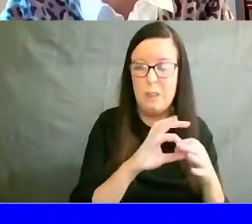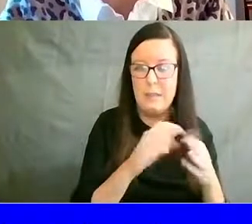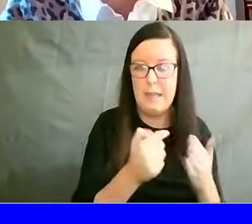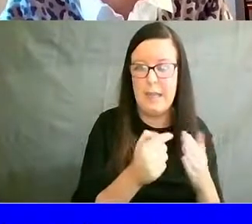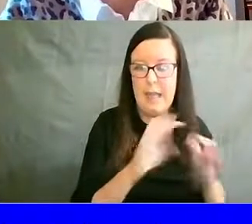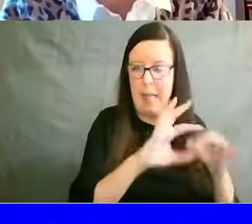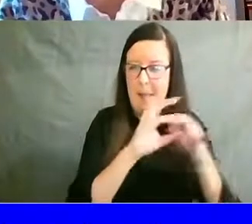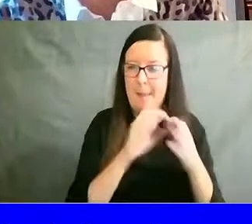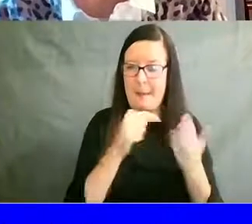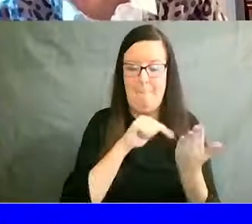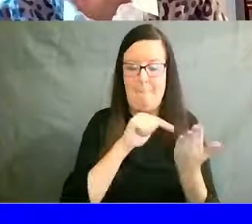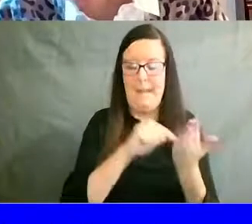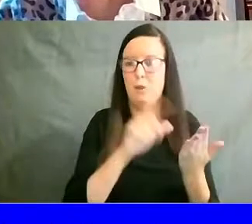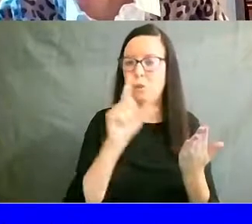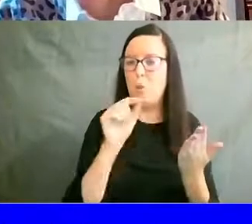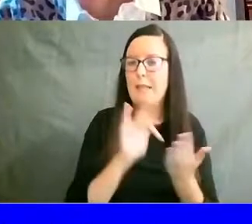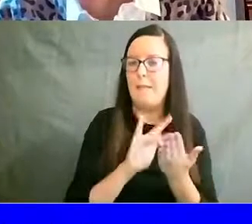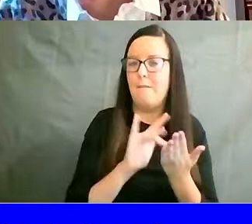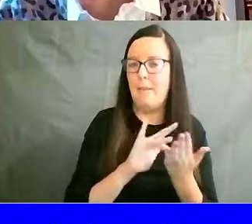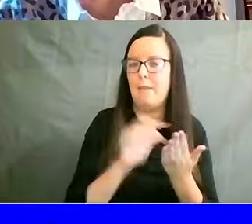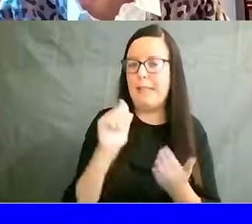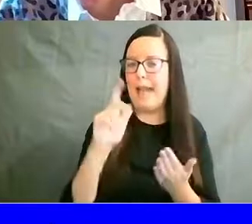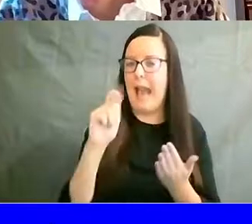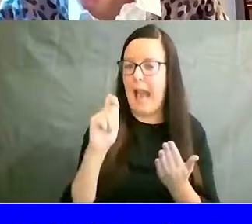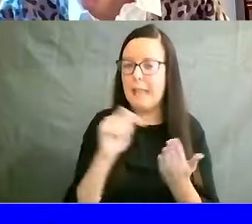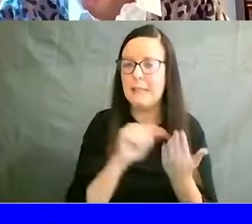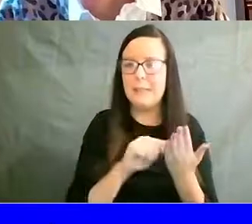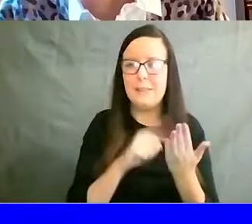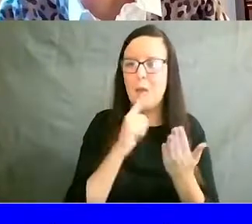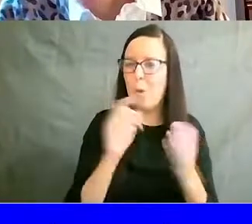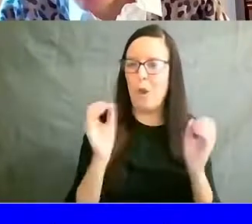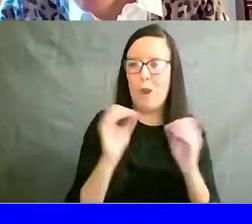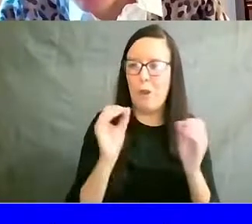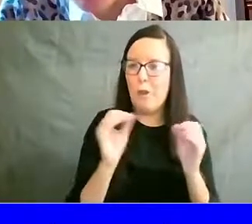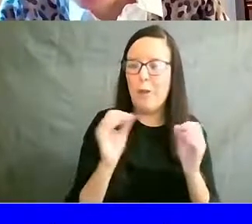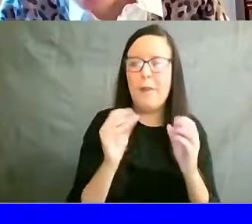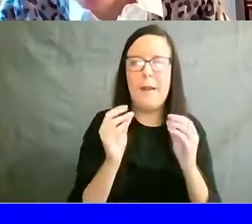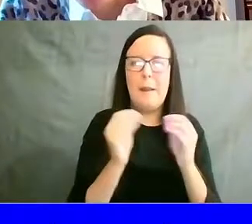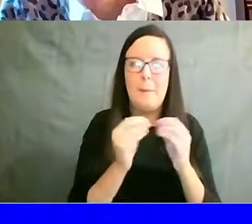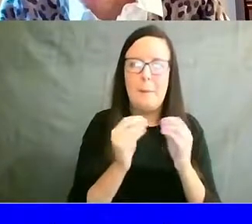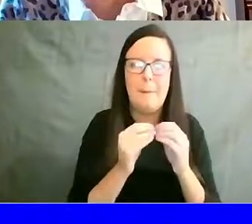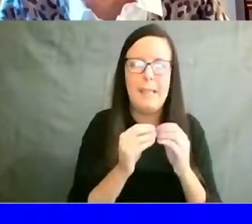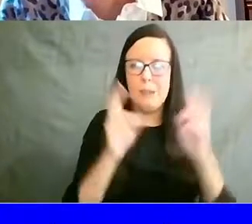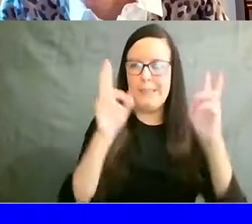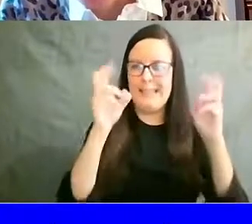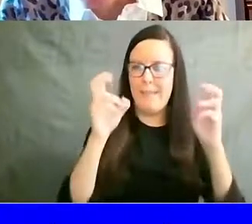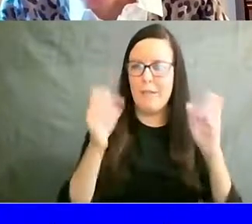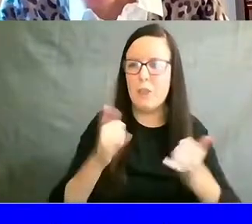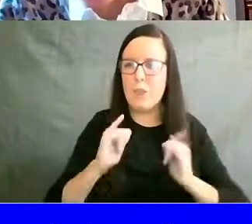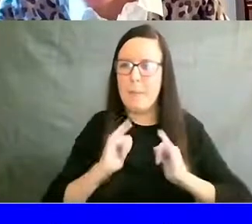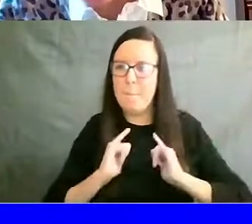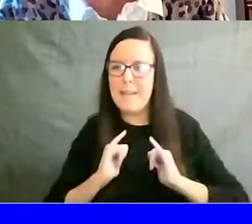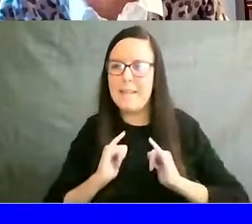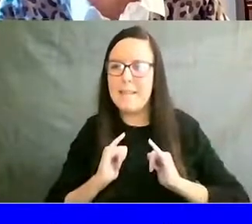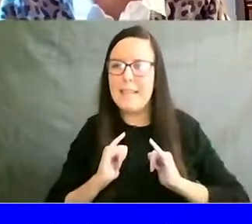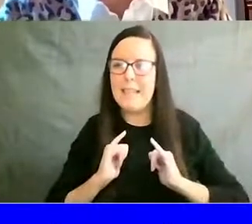says it doesn't deal with, so that the definition of what capacity means in the 15